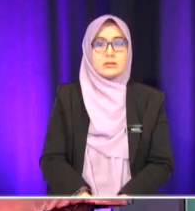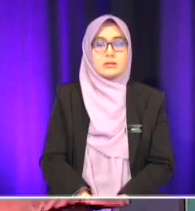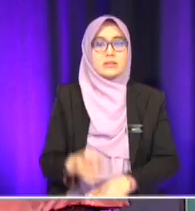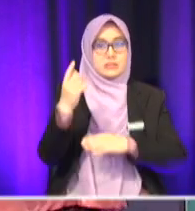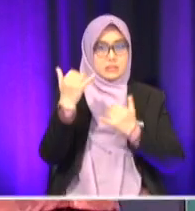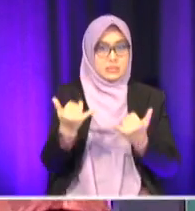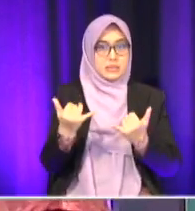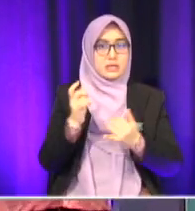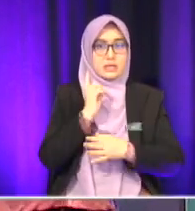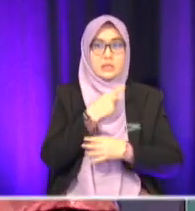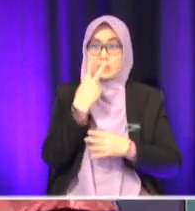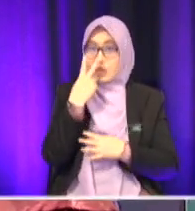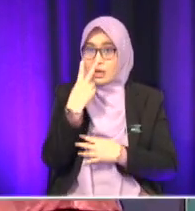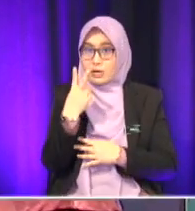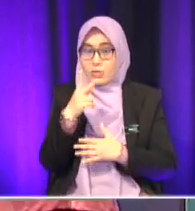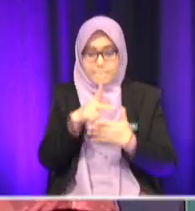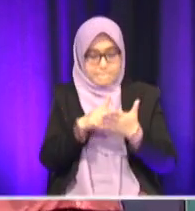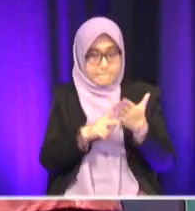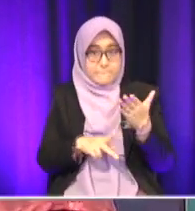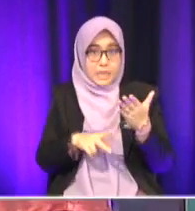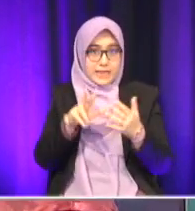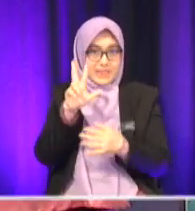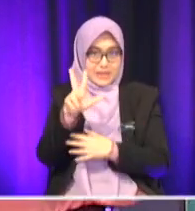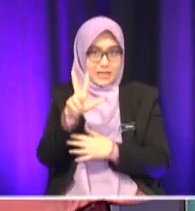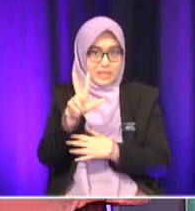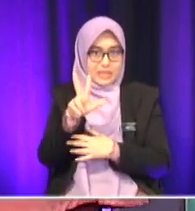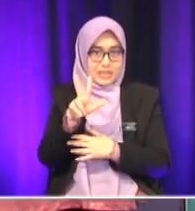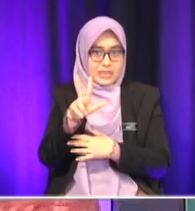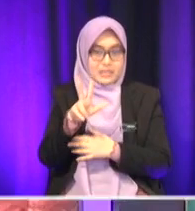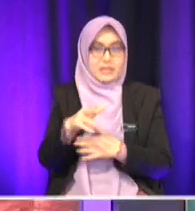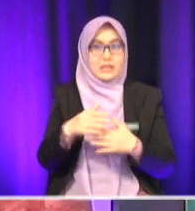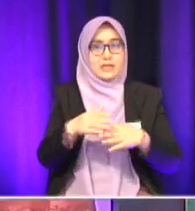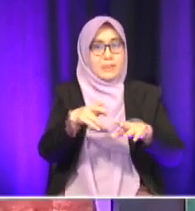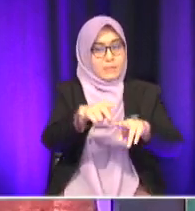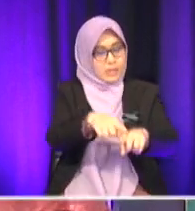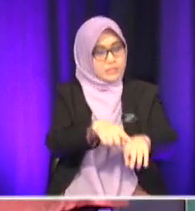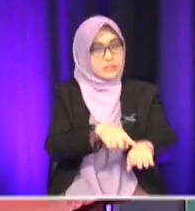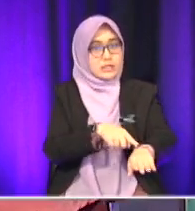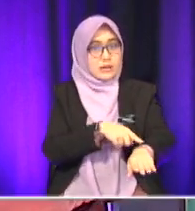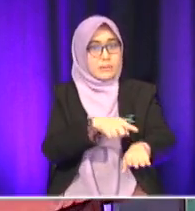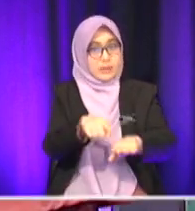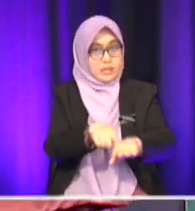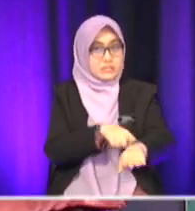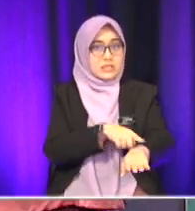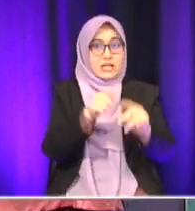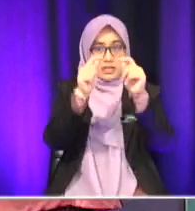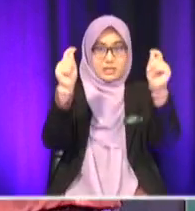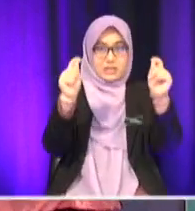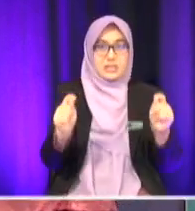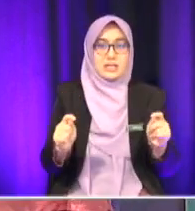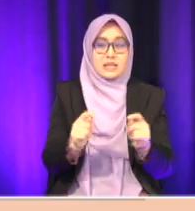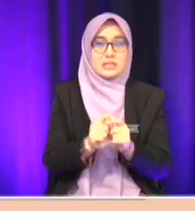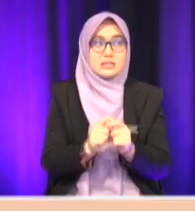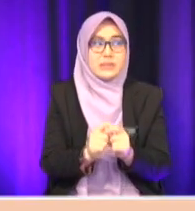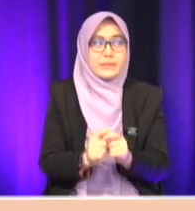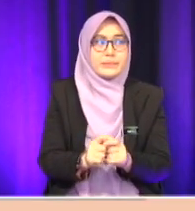3. This one is a bit longer text. A longer text of 650 to